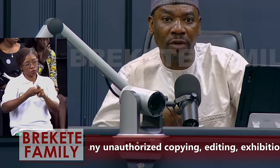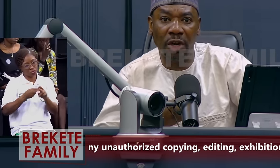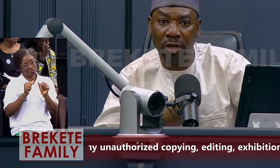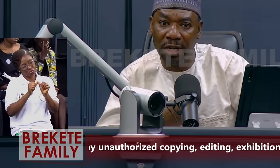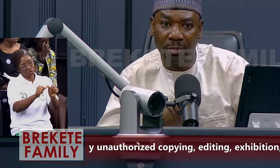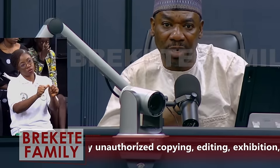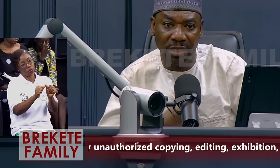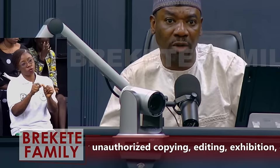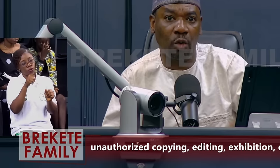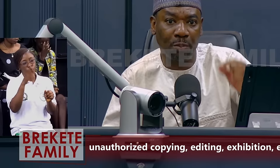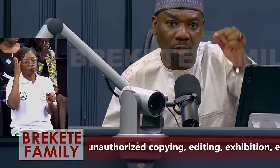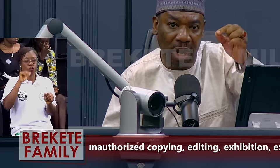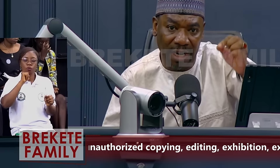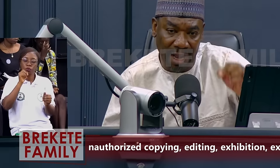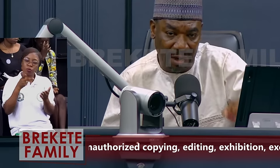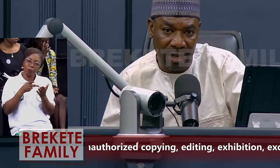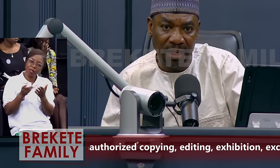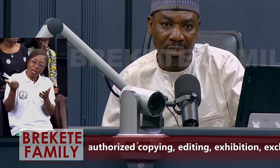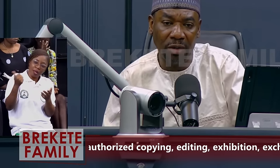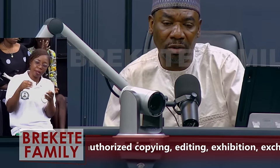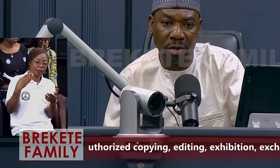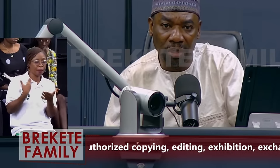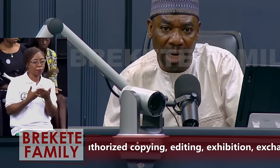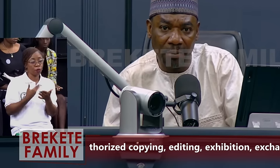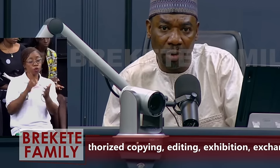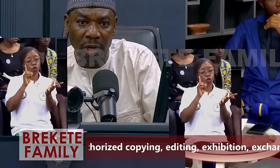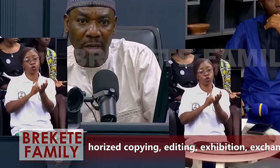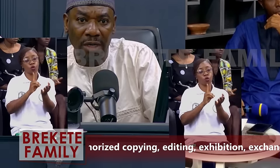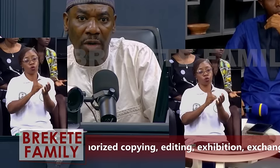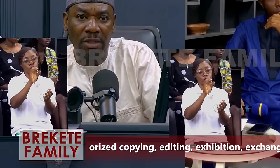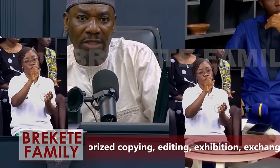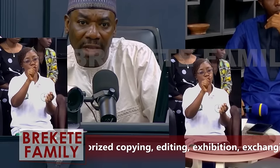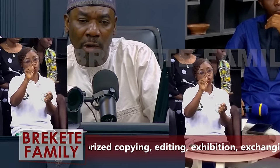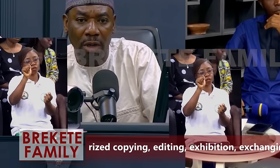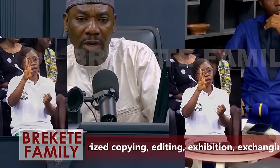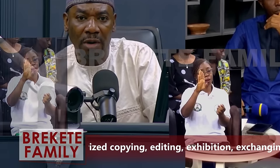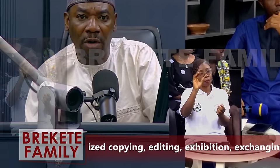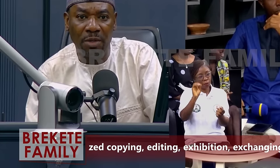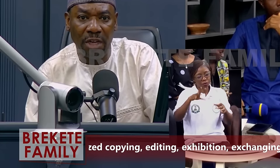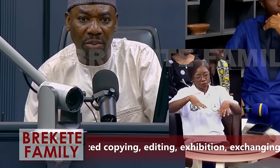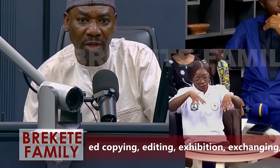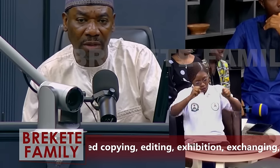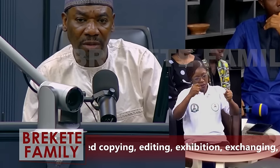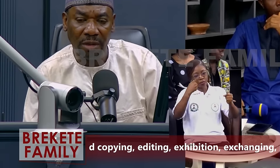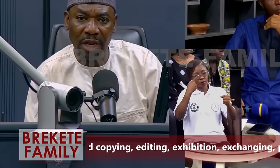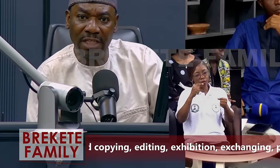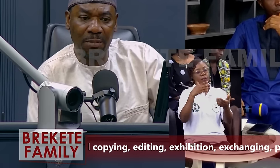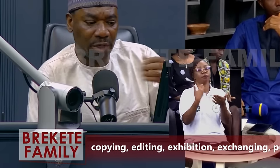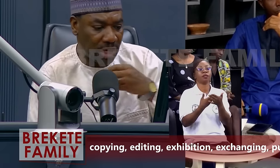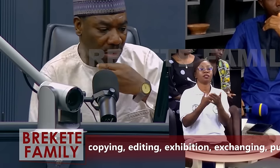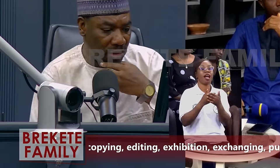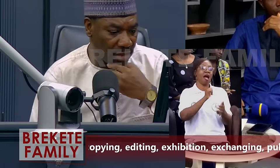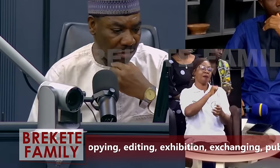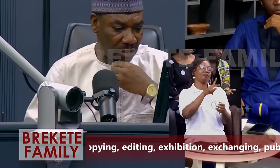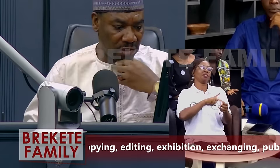the ordinary president no go pay 1 naira. Dr. Otabor, don't take up the bill. Let's appreciate